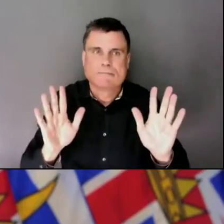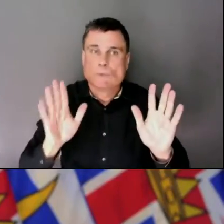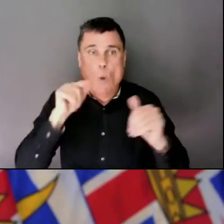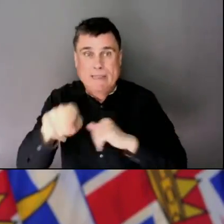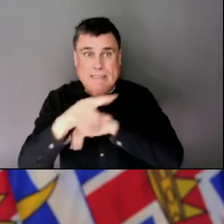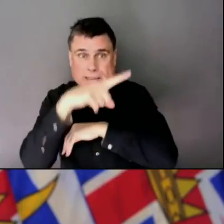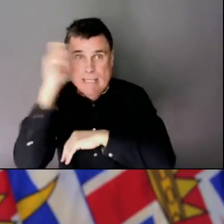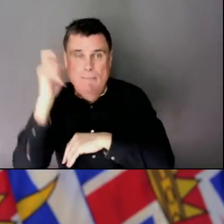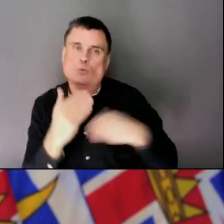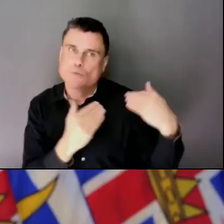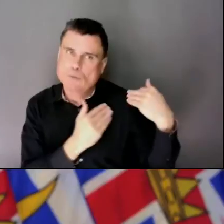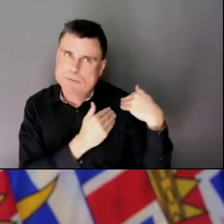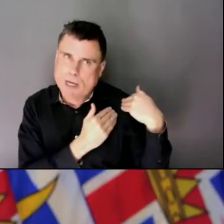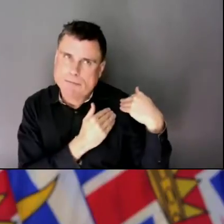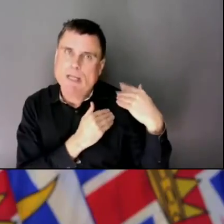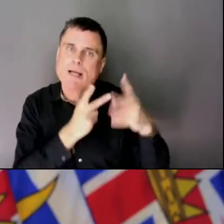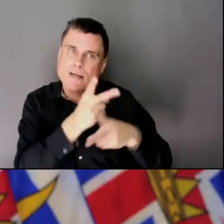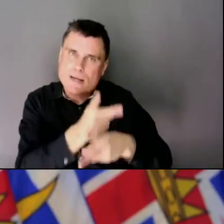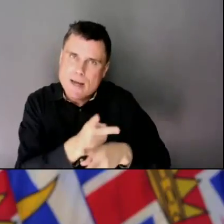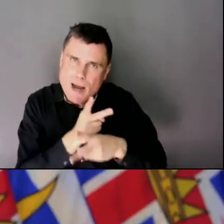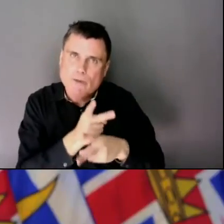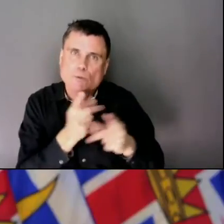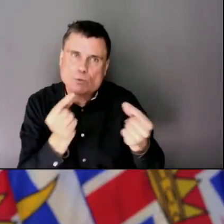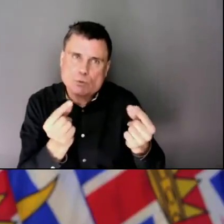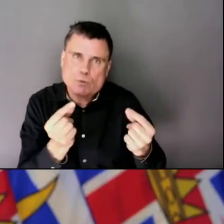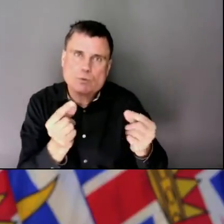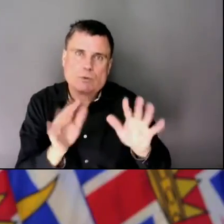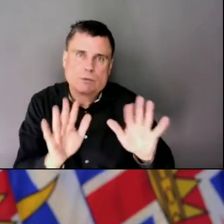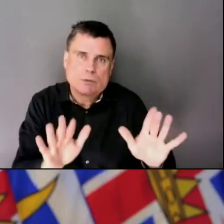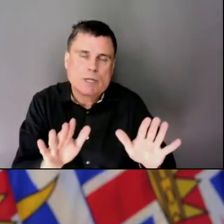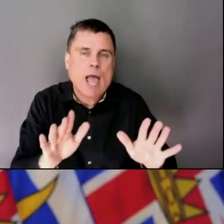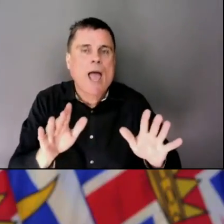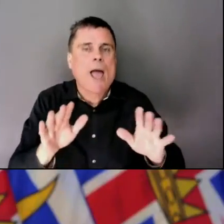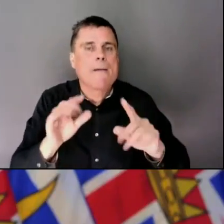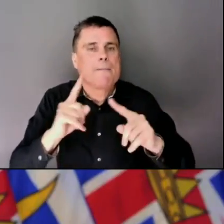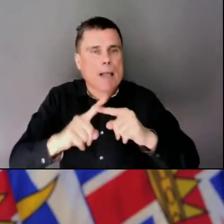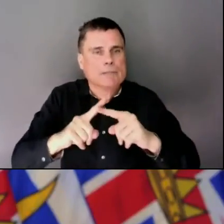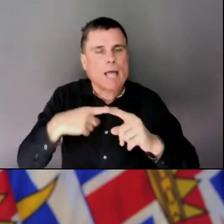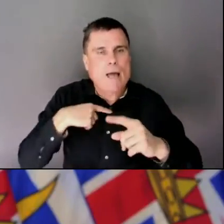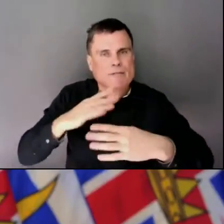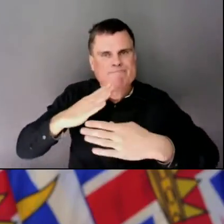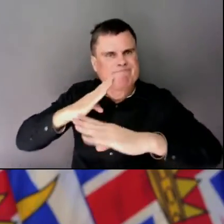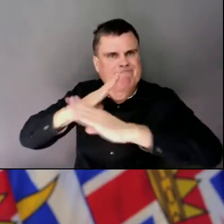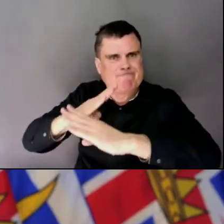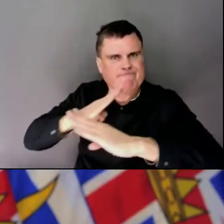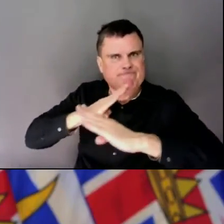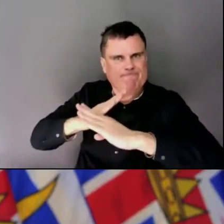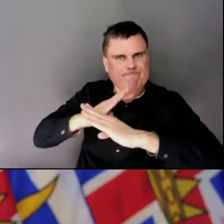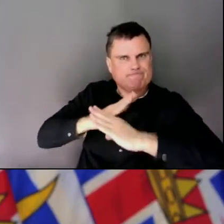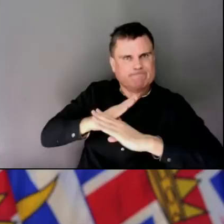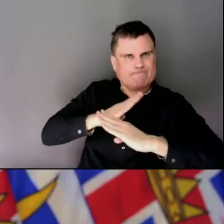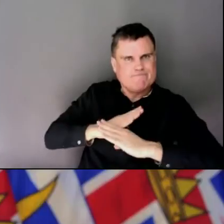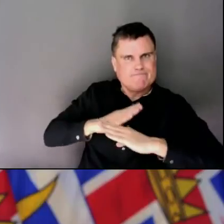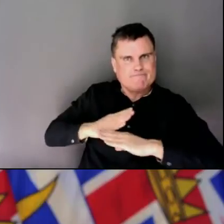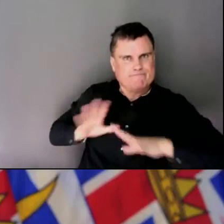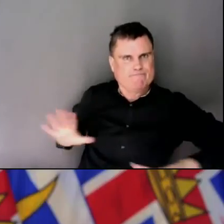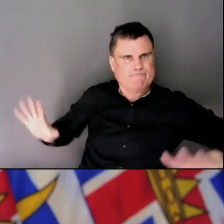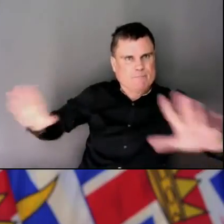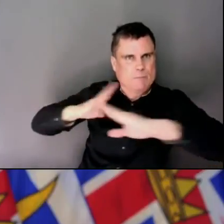our layers of protection, but to have increased social interactions and to be able to go to these important places around BC for